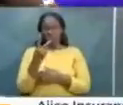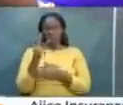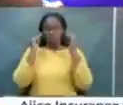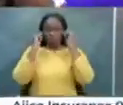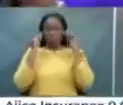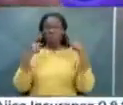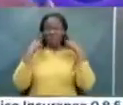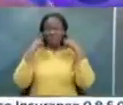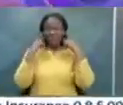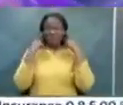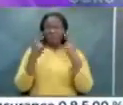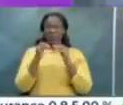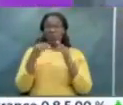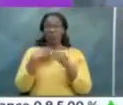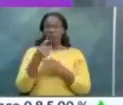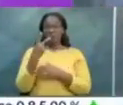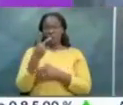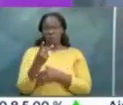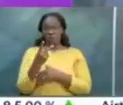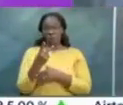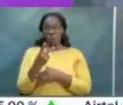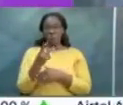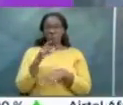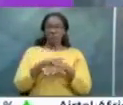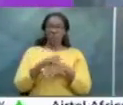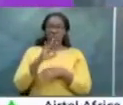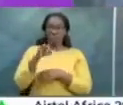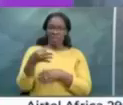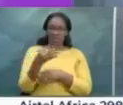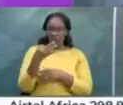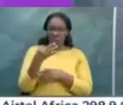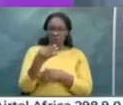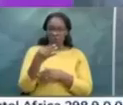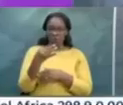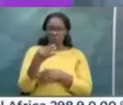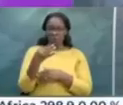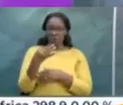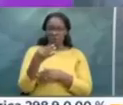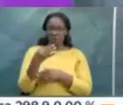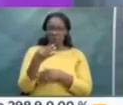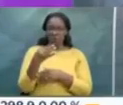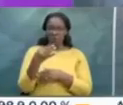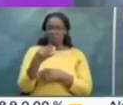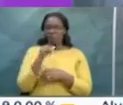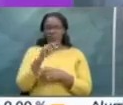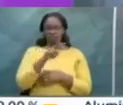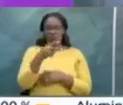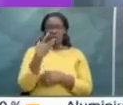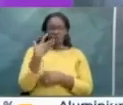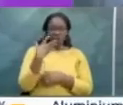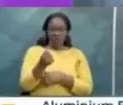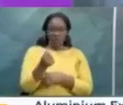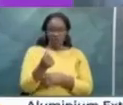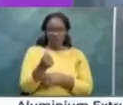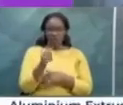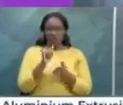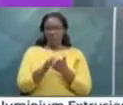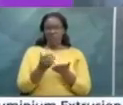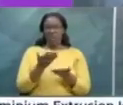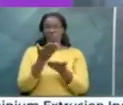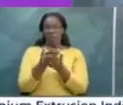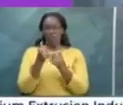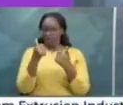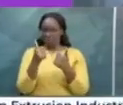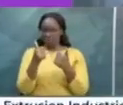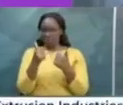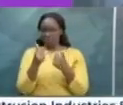get a set, you can get it from 3,400 Kenyan shillings instead of 3,500 Kenyan shillings, which is quite a bargain. Yes.